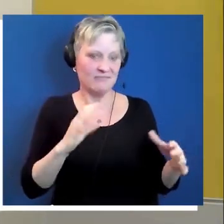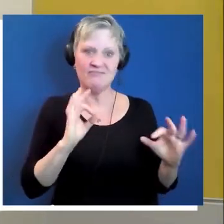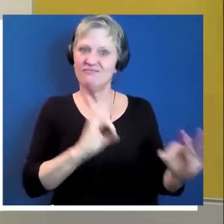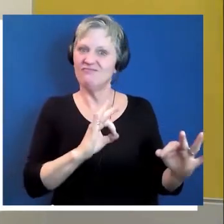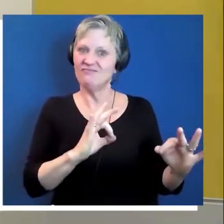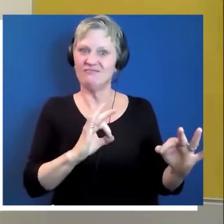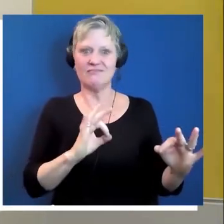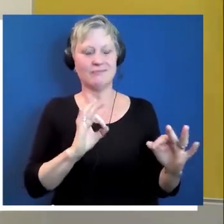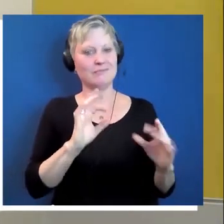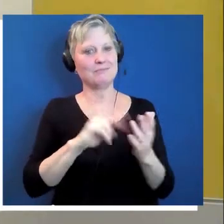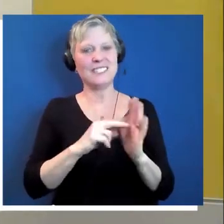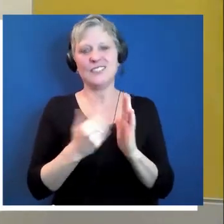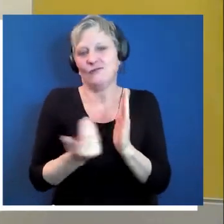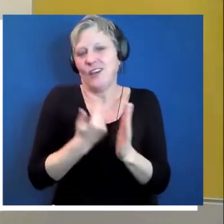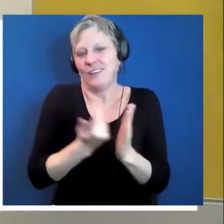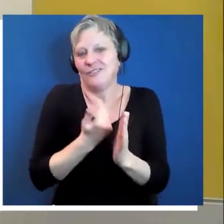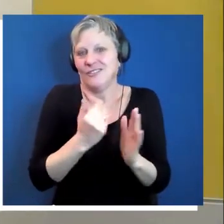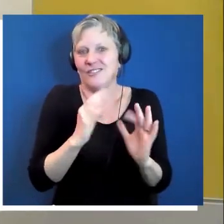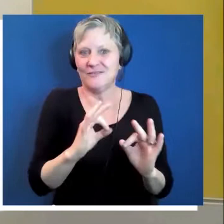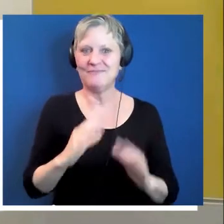there.